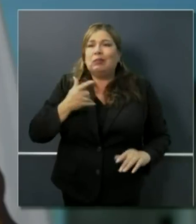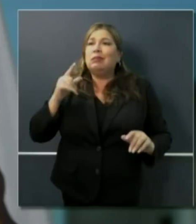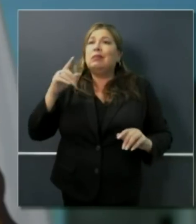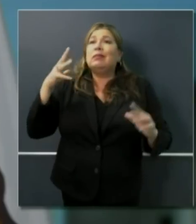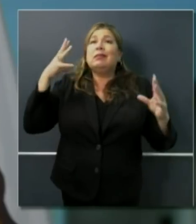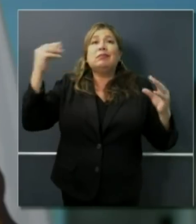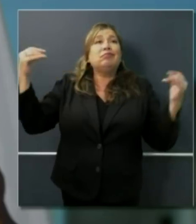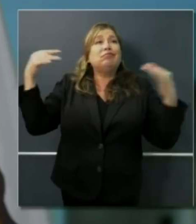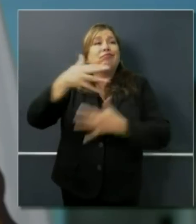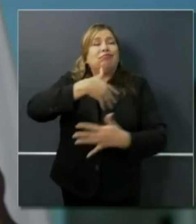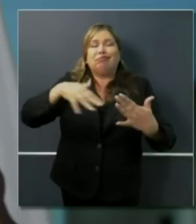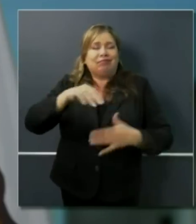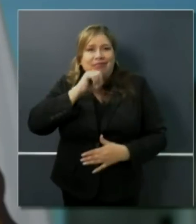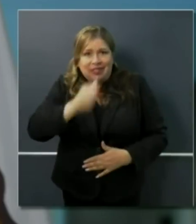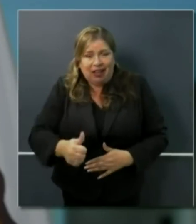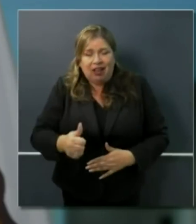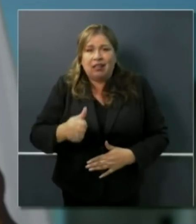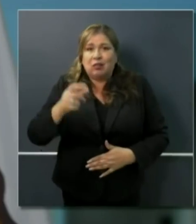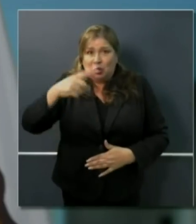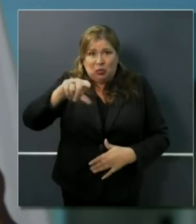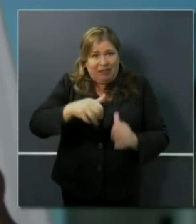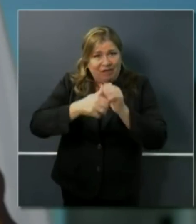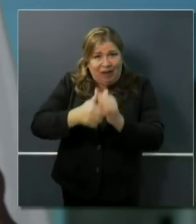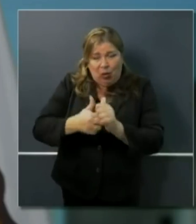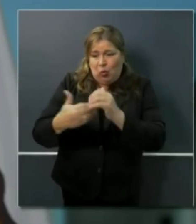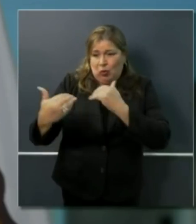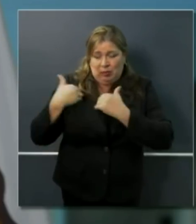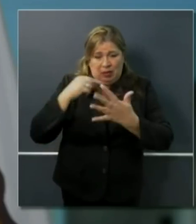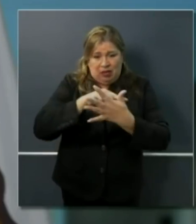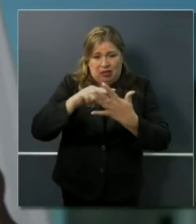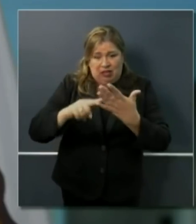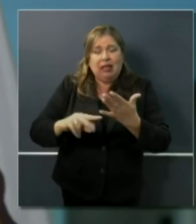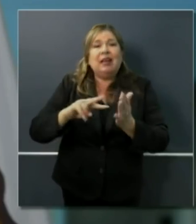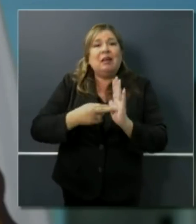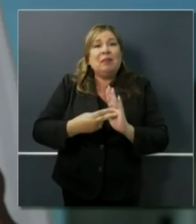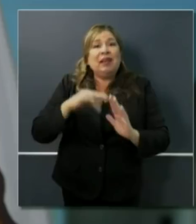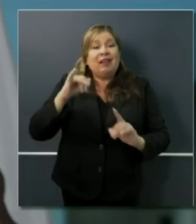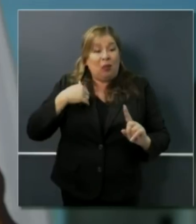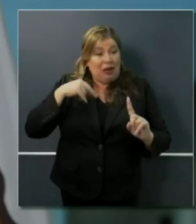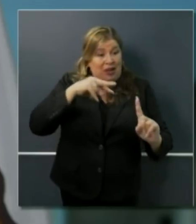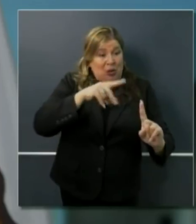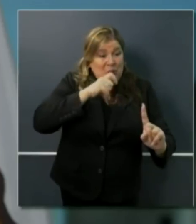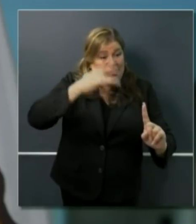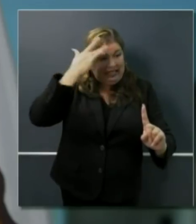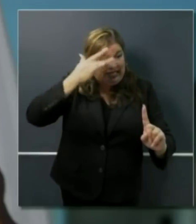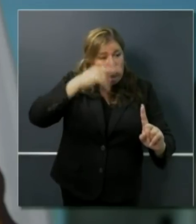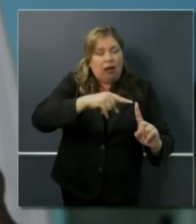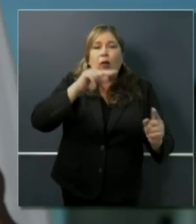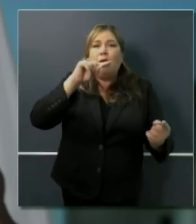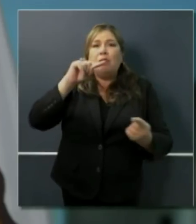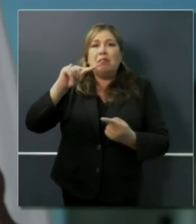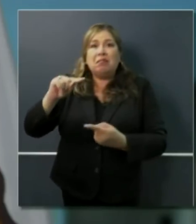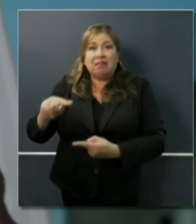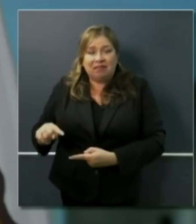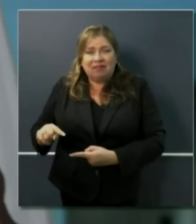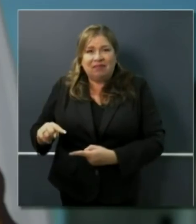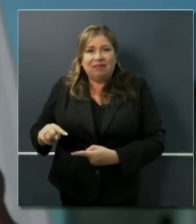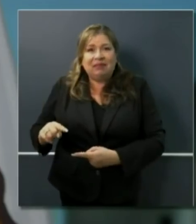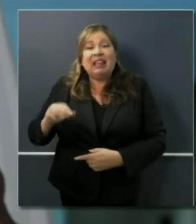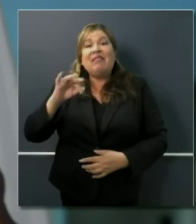order. If you take from this presentation that all of a sudden that should be lifted, I promise